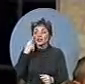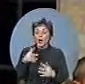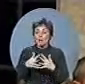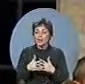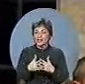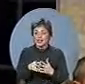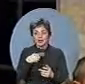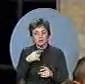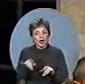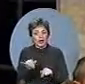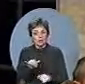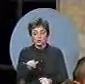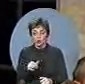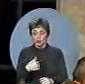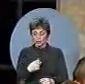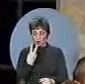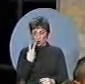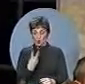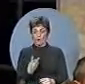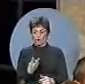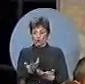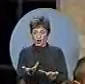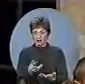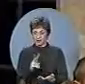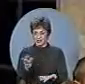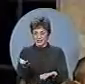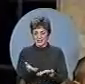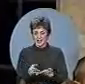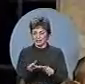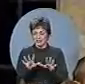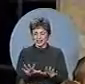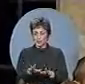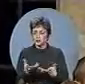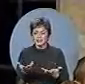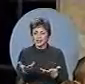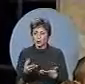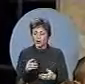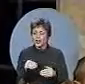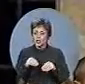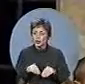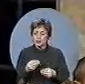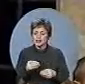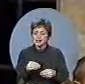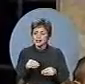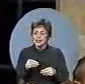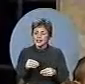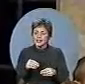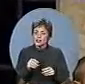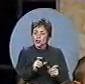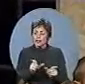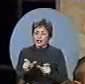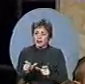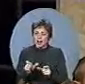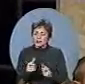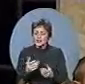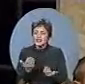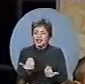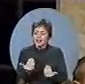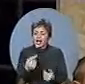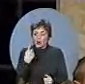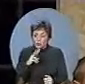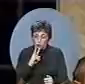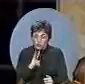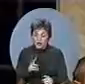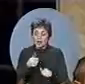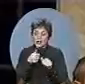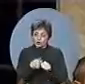So, Mr. Speaker, given these troubling findings, what's the Minister of Defense waiting for before putting an end to his voluntary